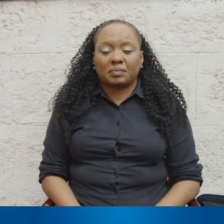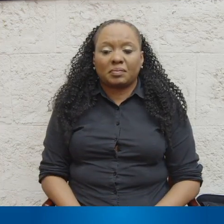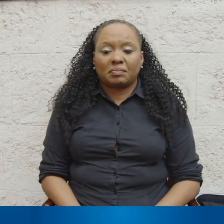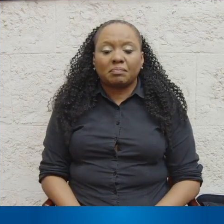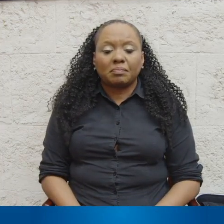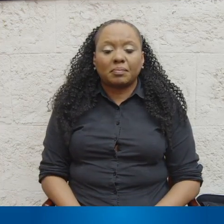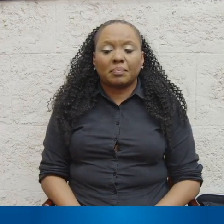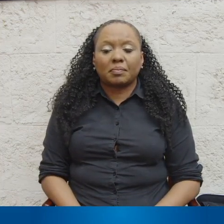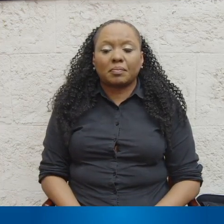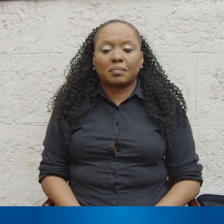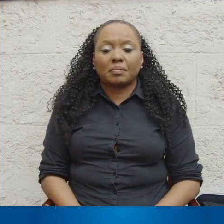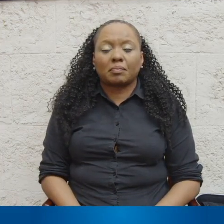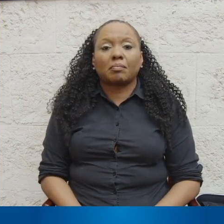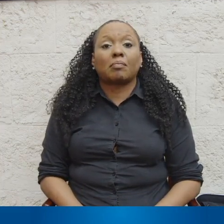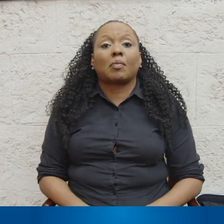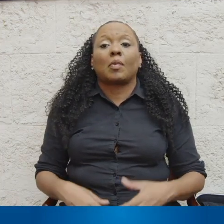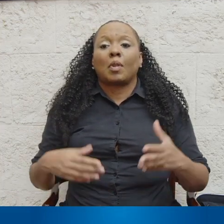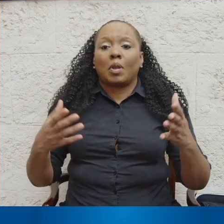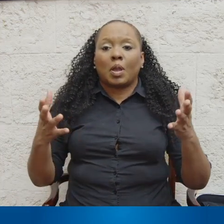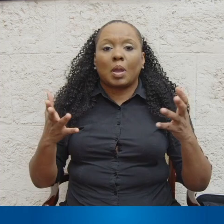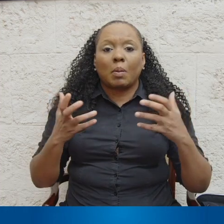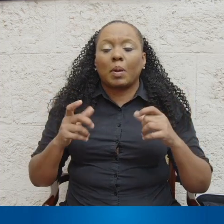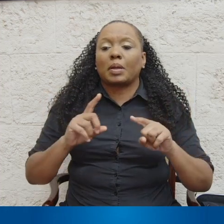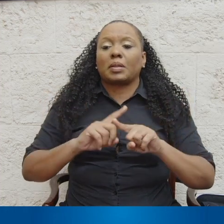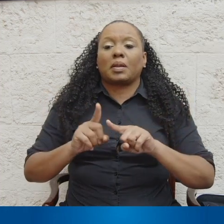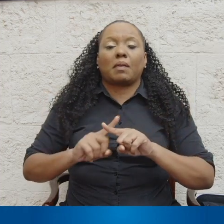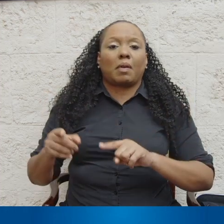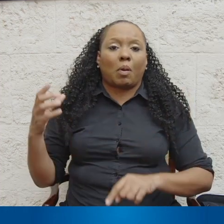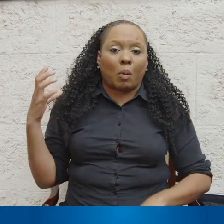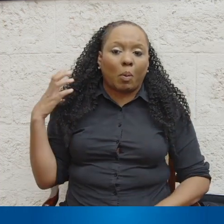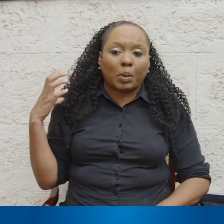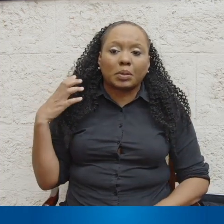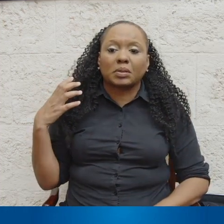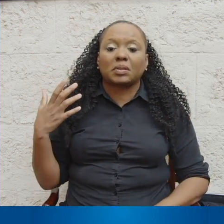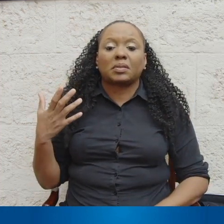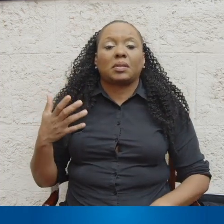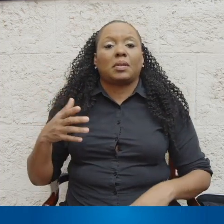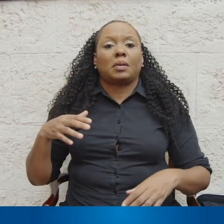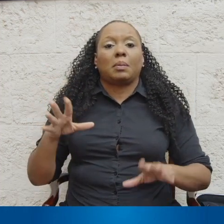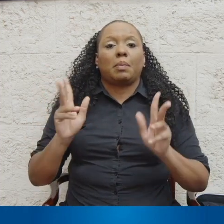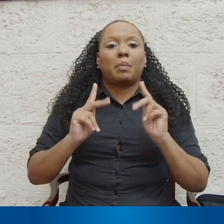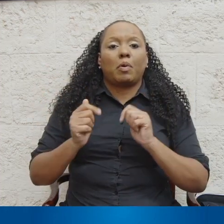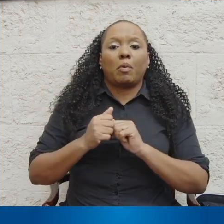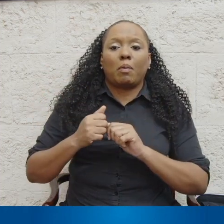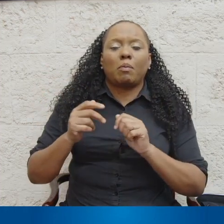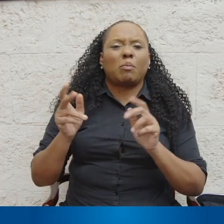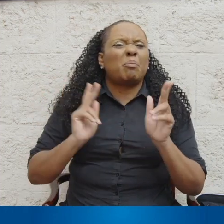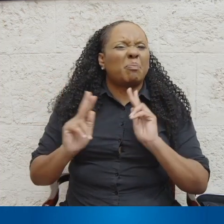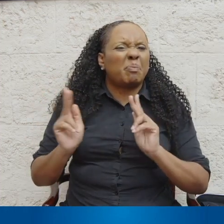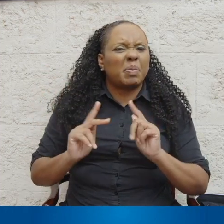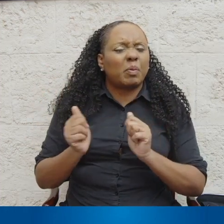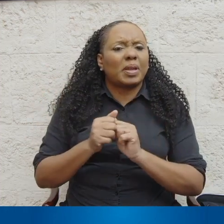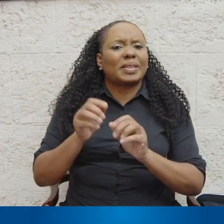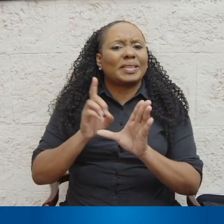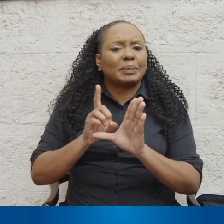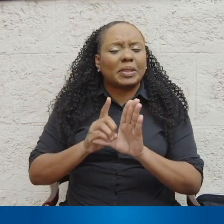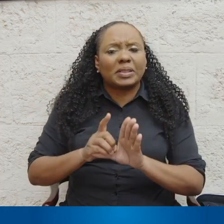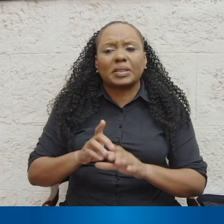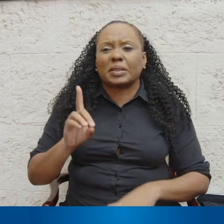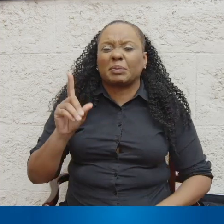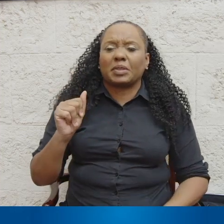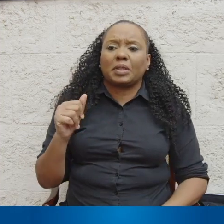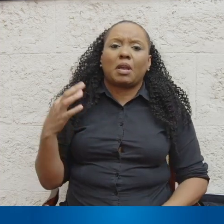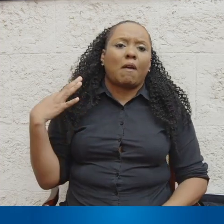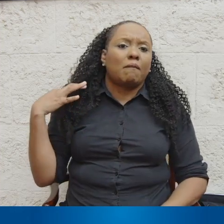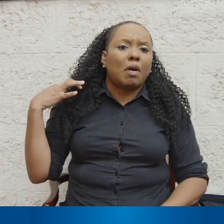Increase the number of coaches, volunteers, supporting sports for persons with disability. So there's a whole section